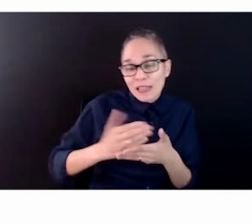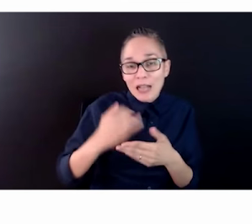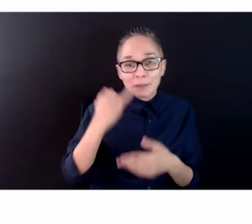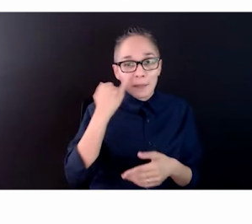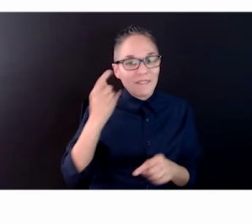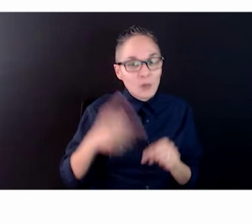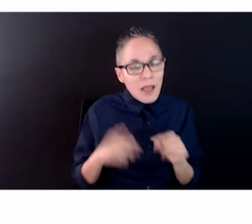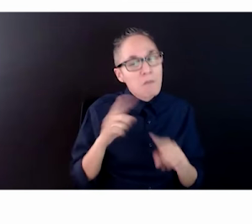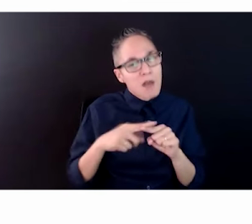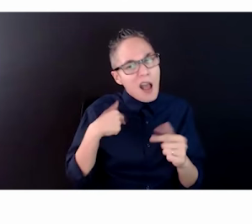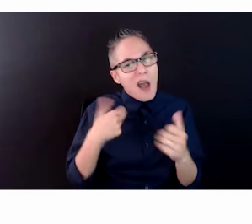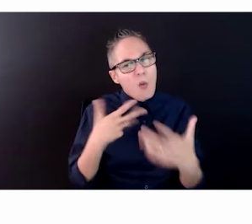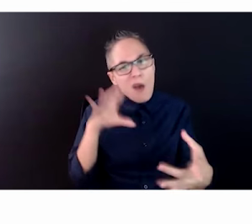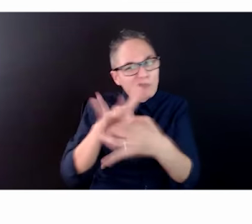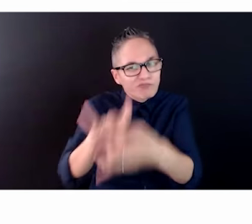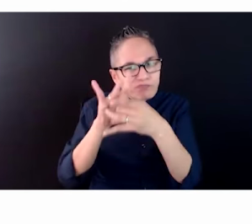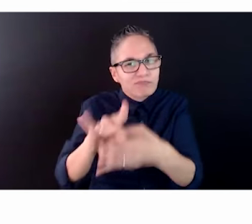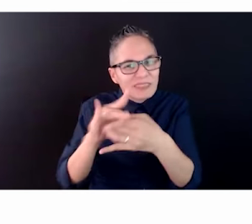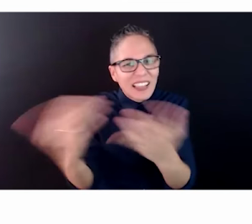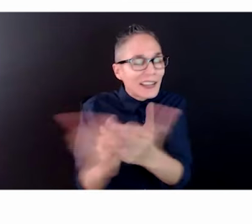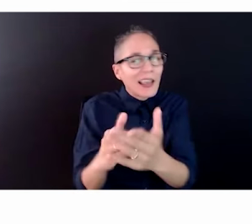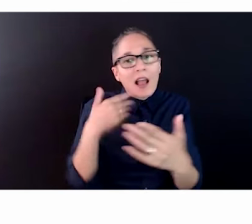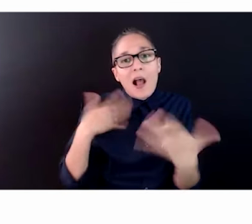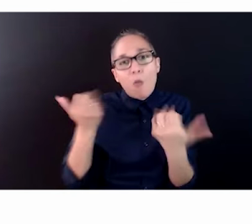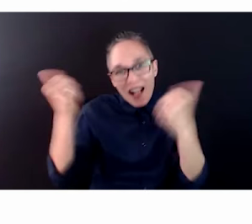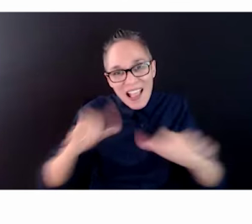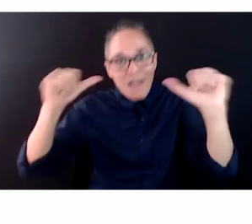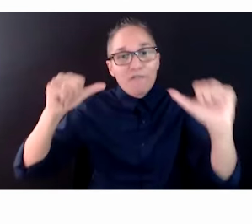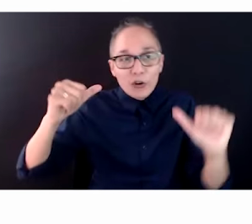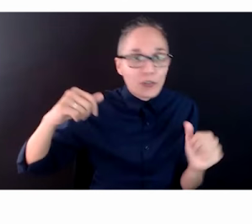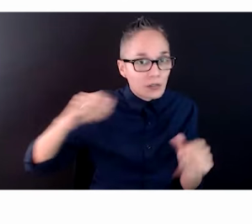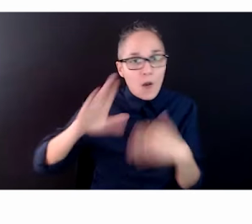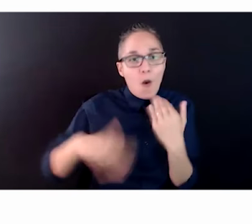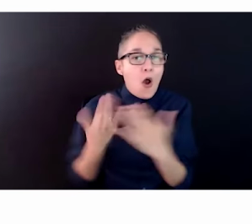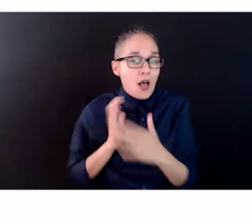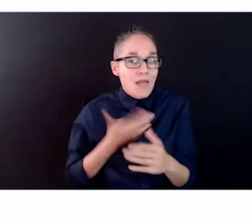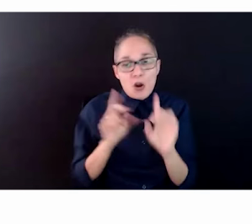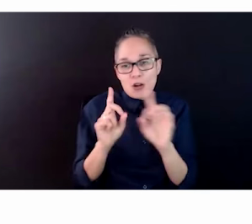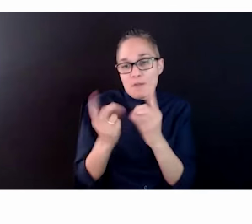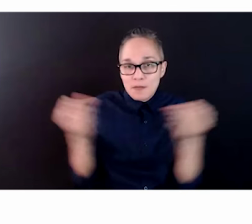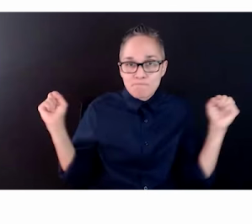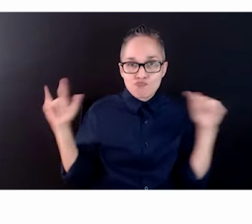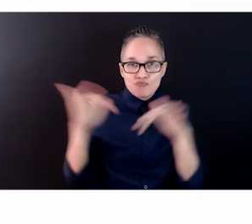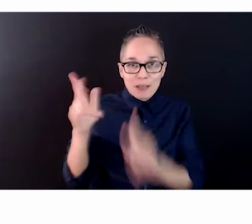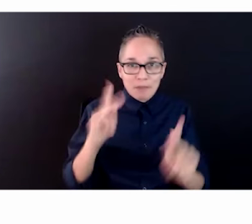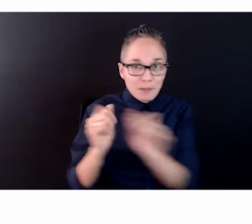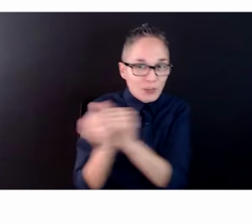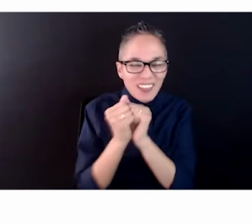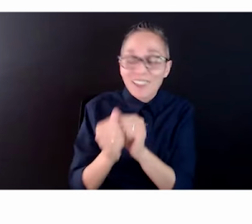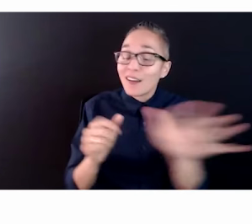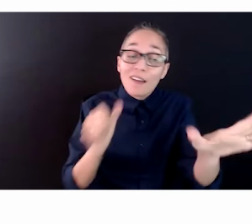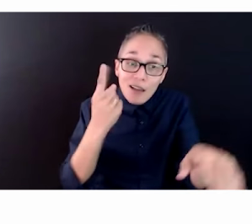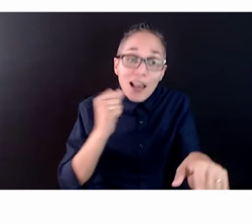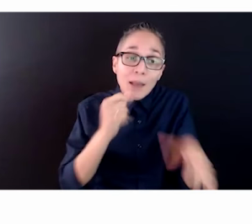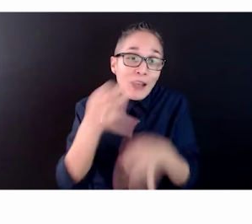make it or whatever. But we need to take efforts in all of our departments to bring people in. I said, it's not to replace the